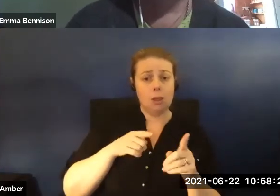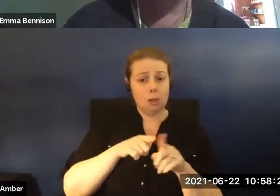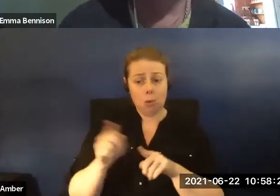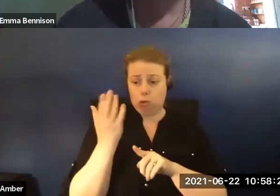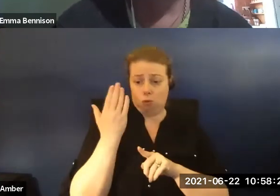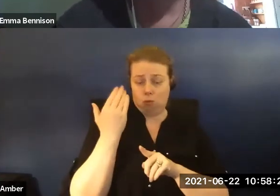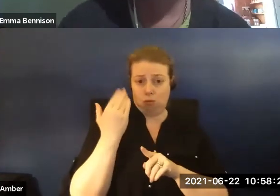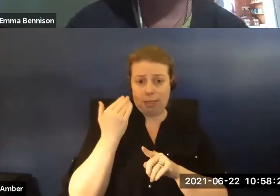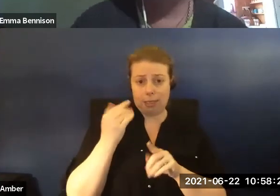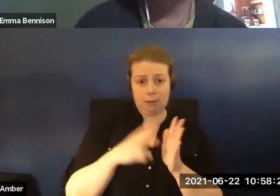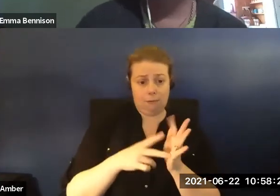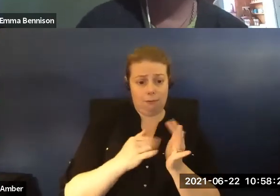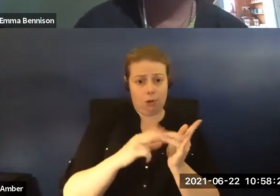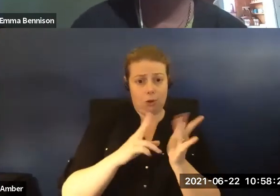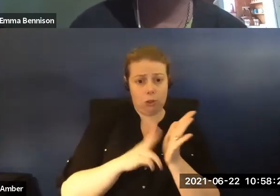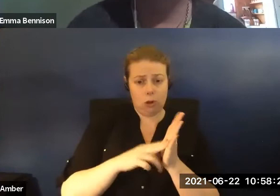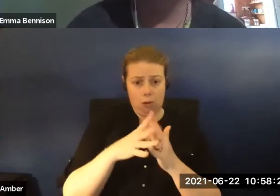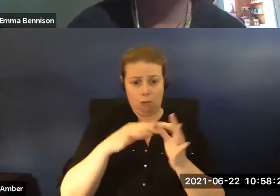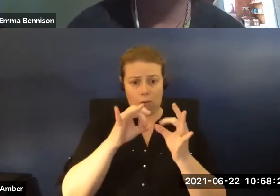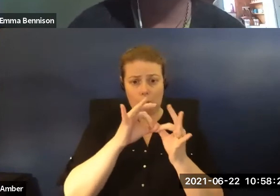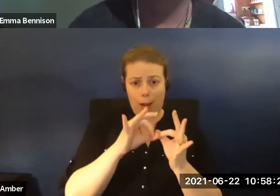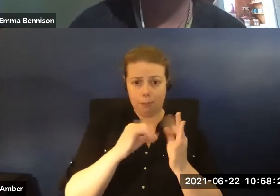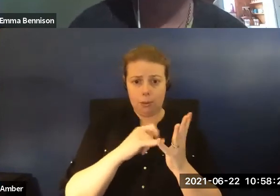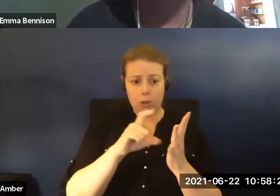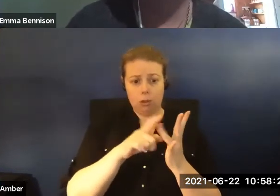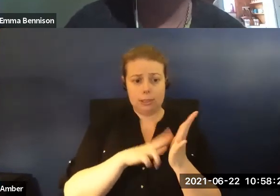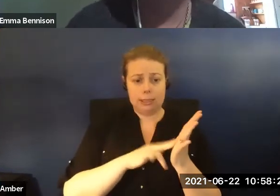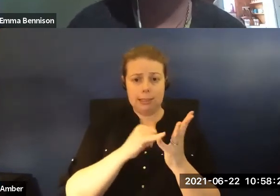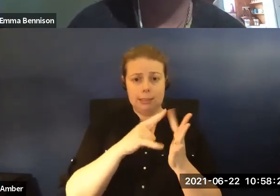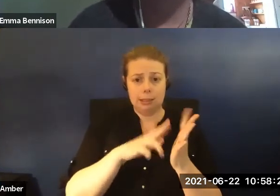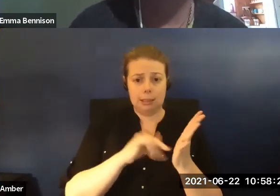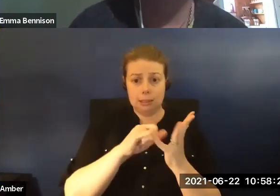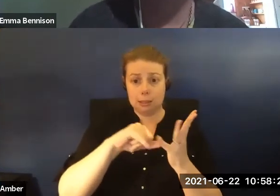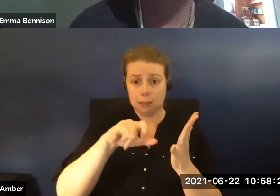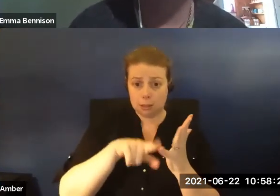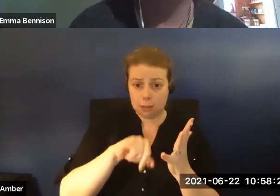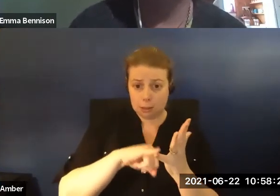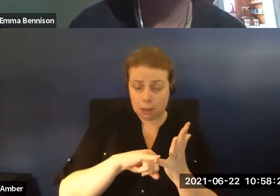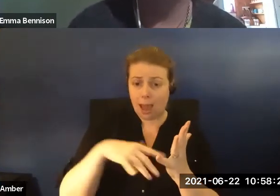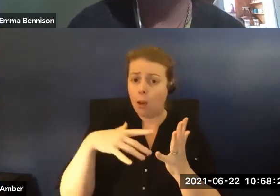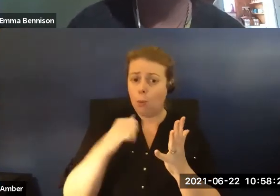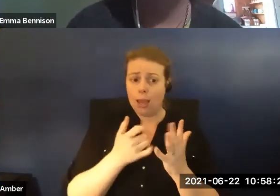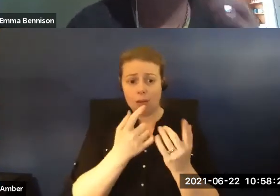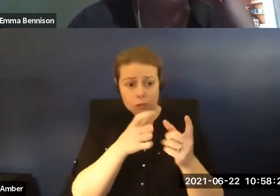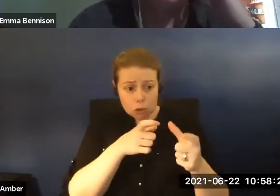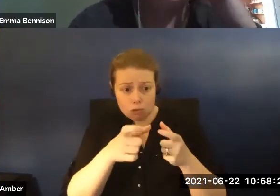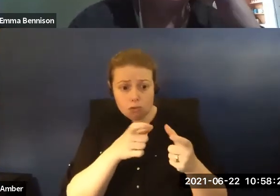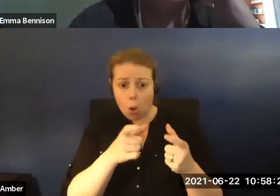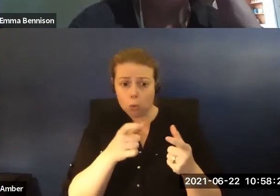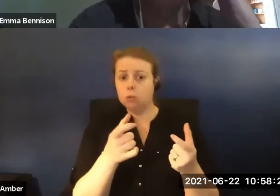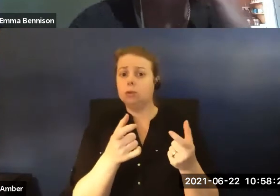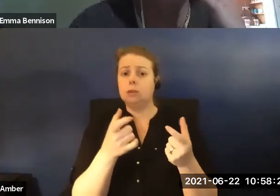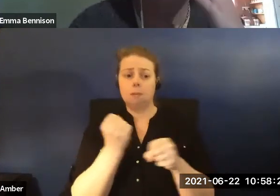Guidelines. And when we release products, we have controls and mechanisms present to ensure we're doing the best we